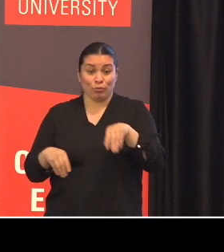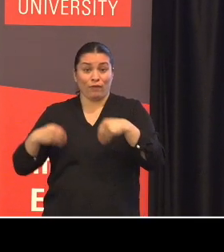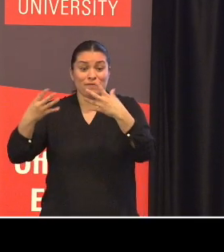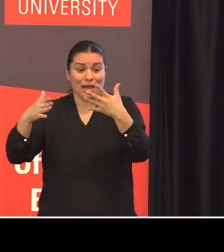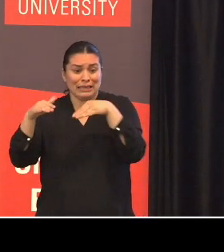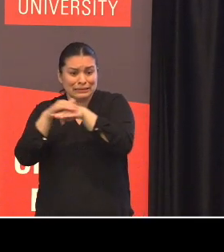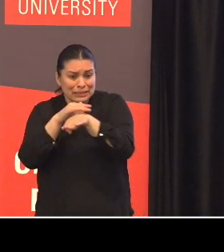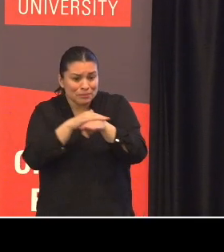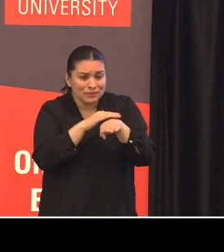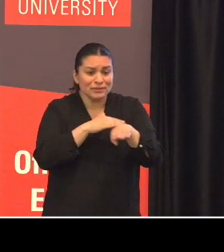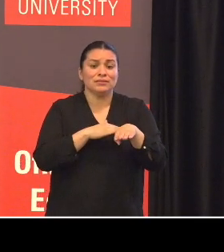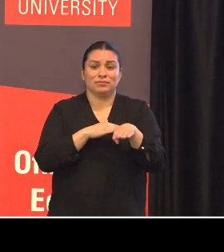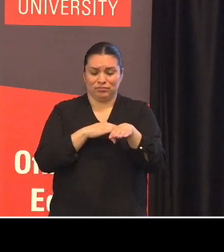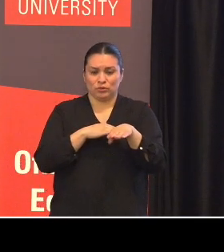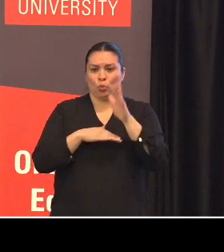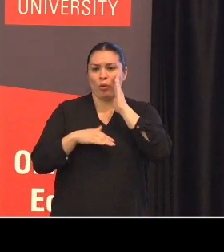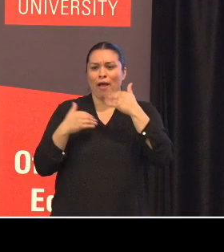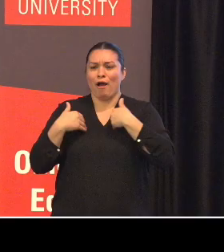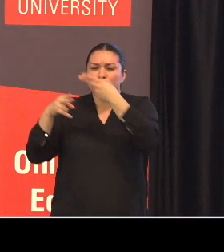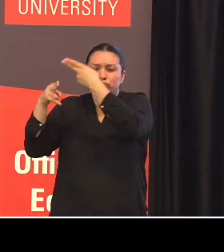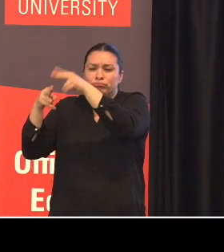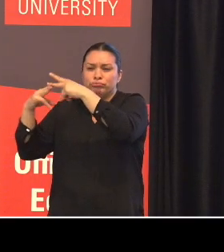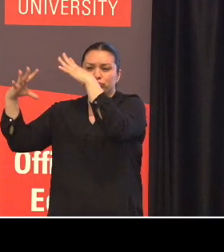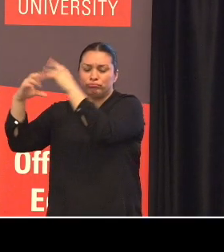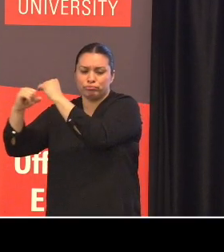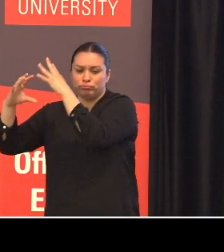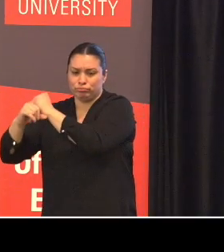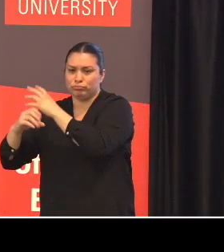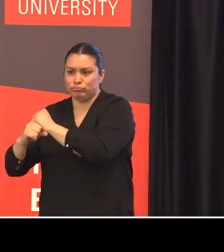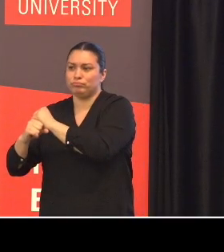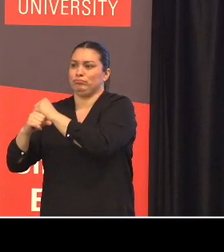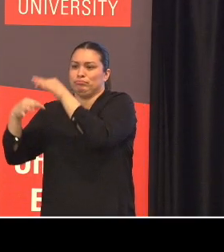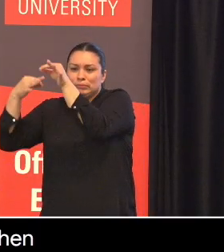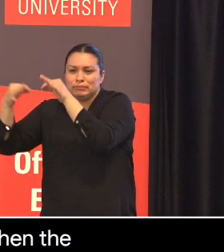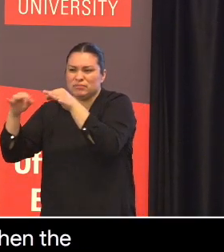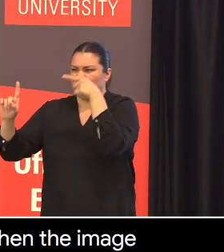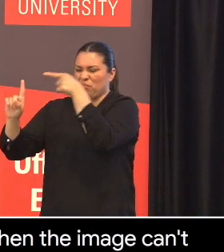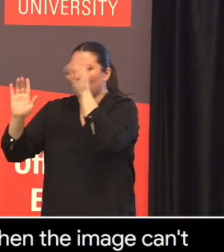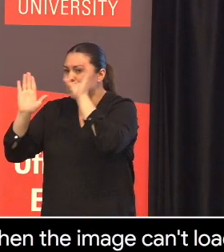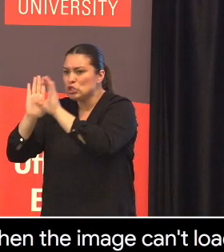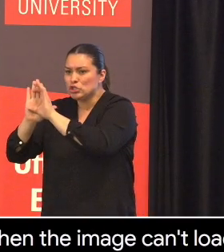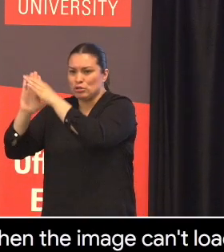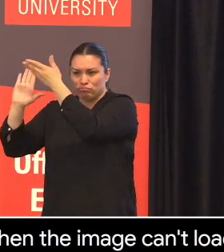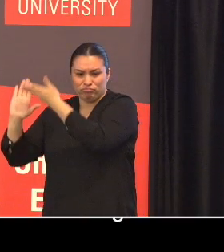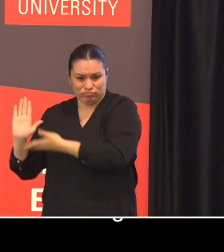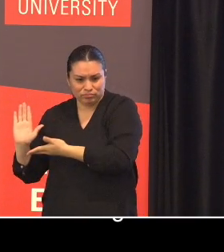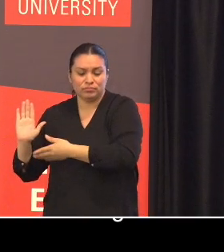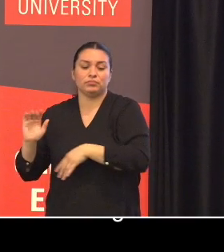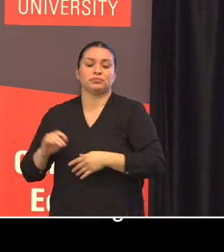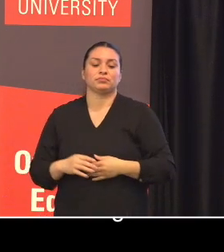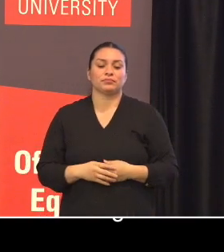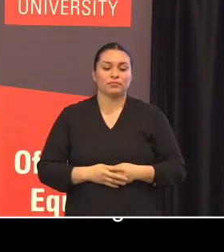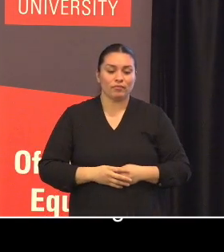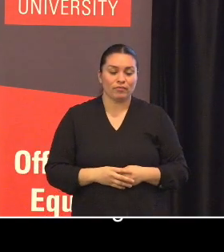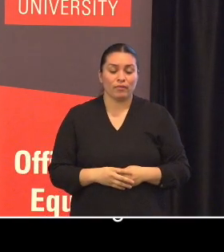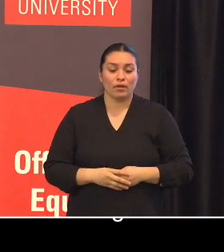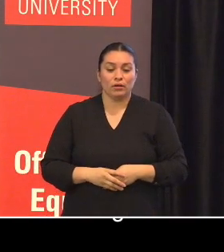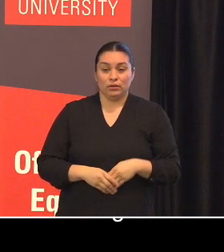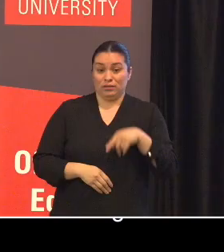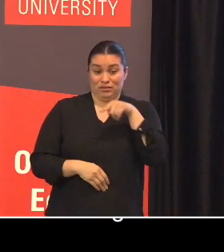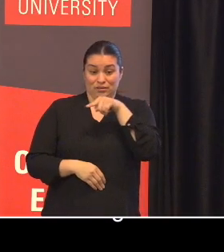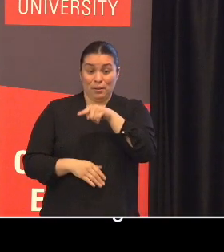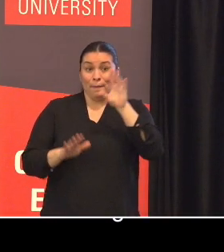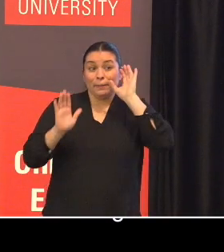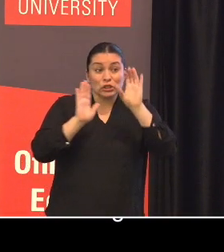it's being used that before was hidden behind it. But when the image can't load, the description will load. So now